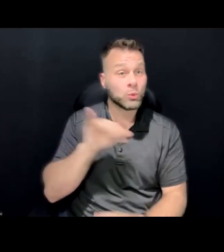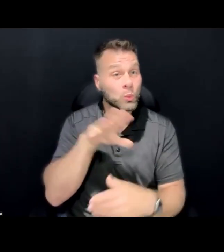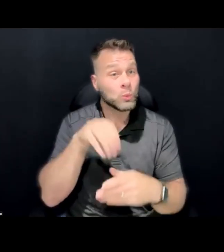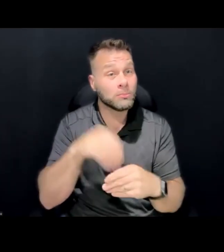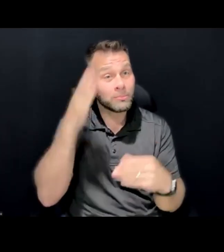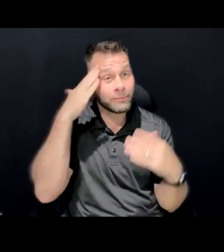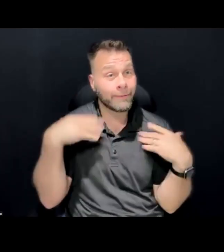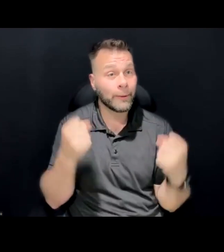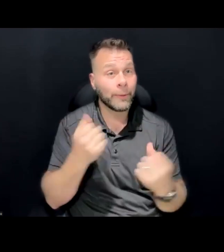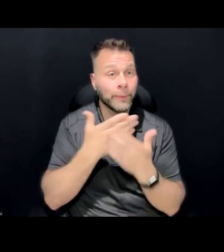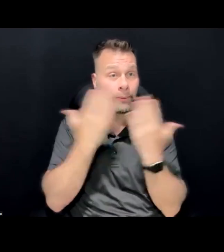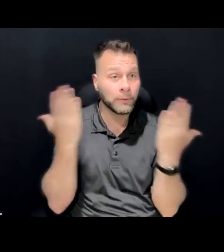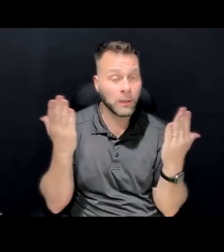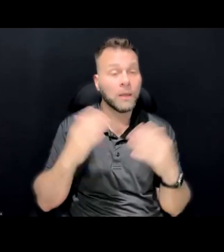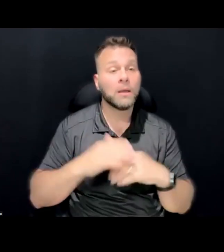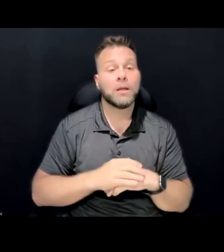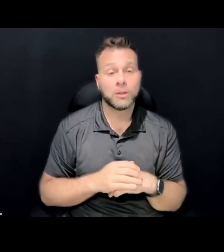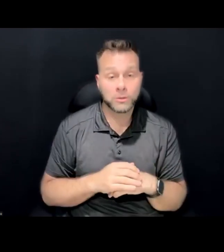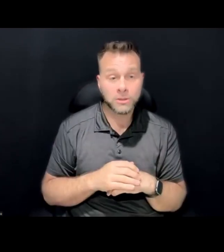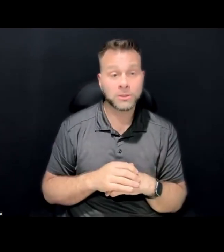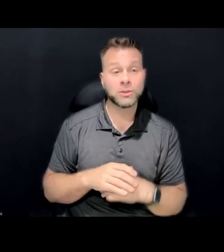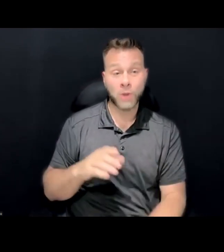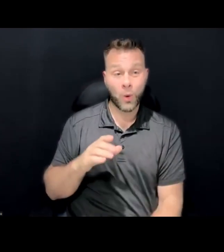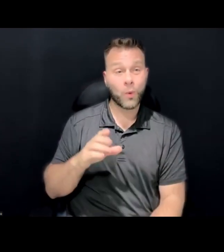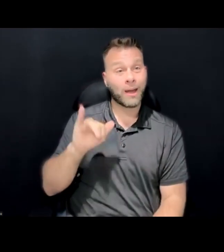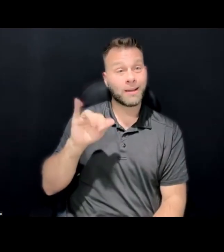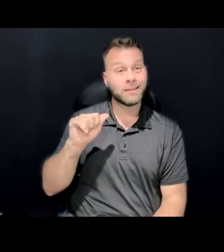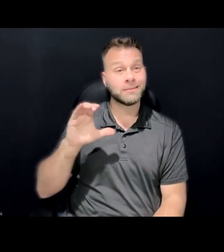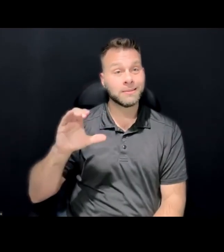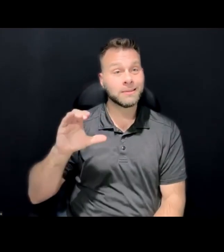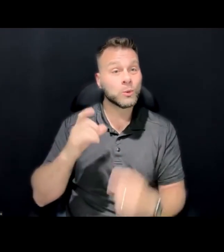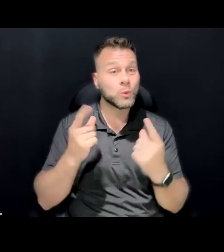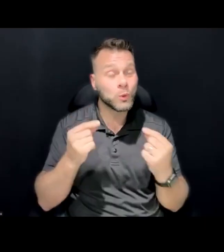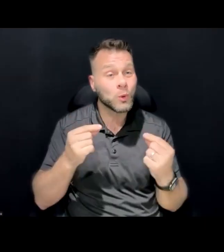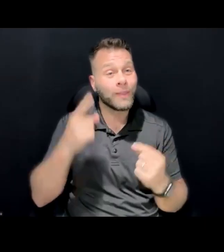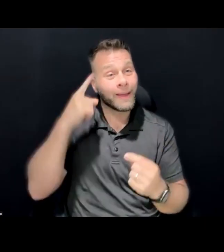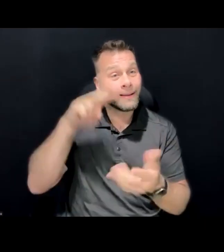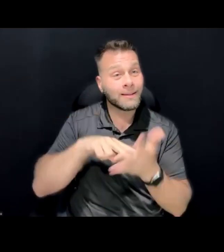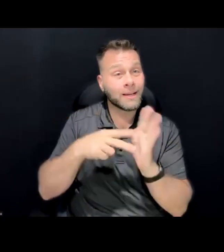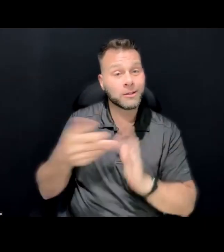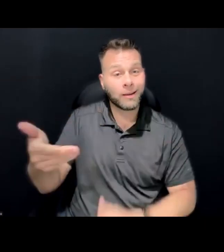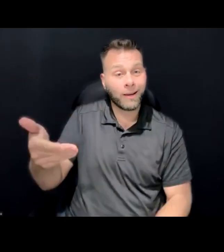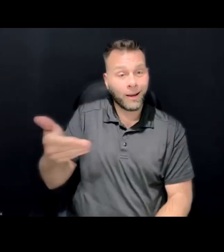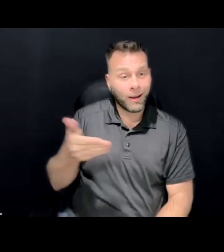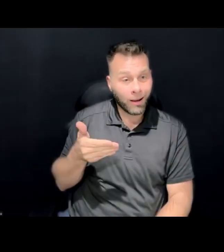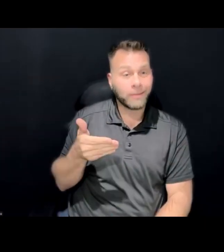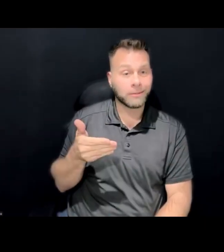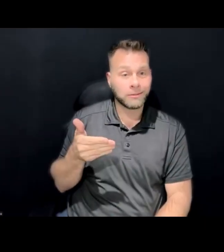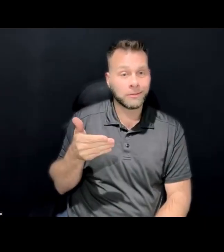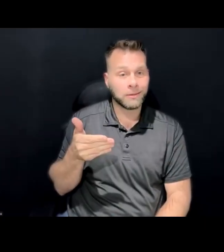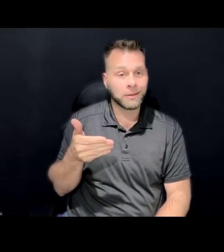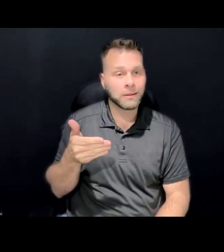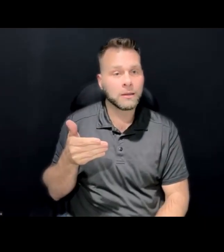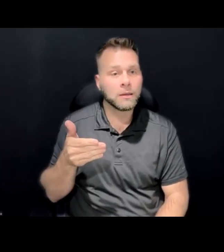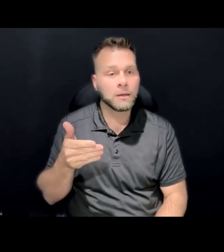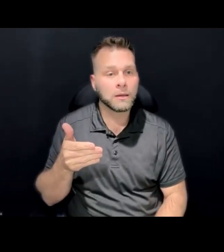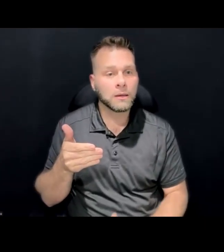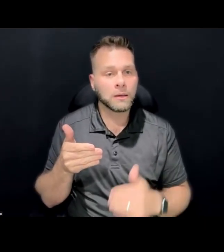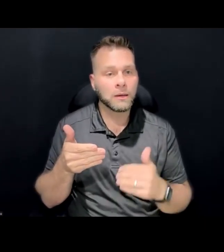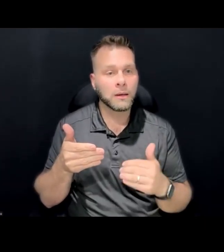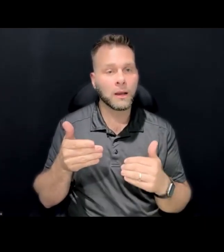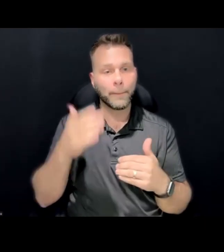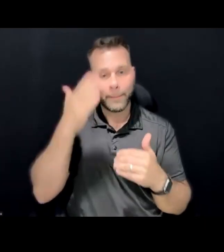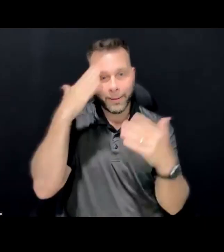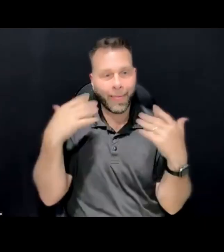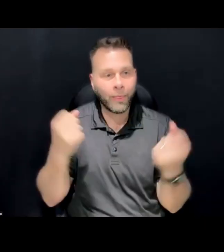Immigrants Assistance Center, intentionally hired a mental health therapist from Nicaragua to provide